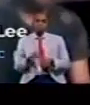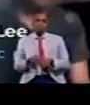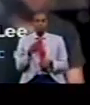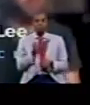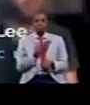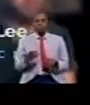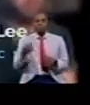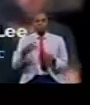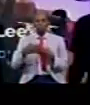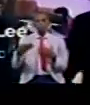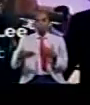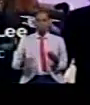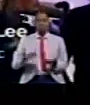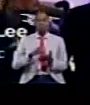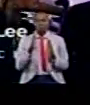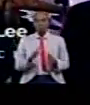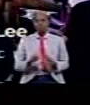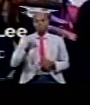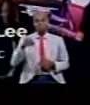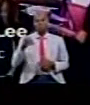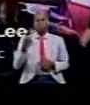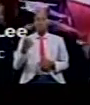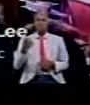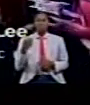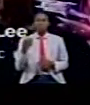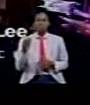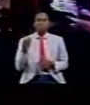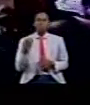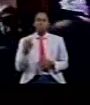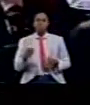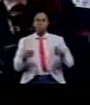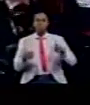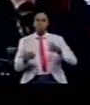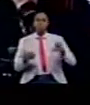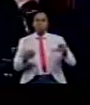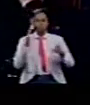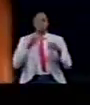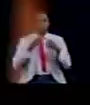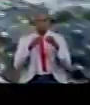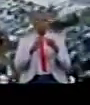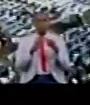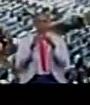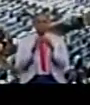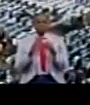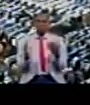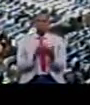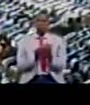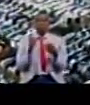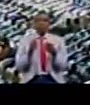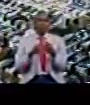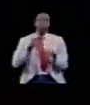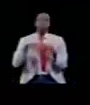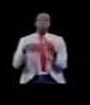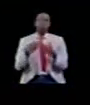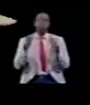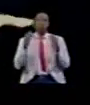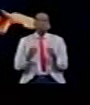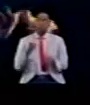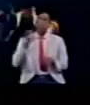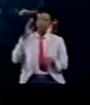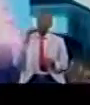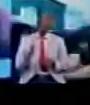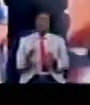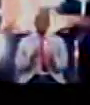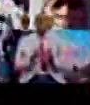name of Jesus Christ. We are calling upon God for the men. All that it takes for us to take care of our family, God should